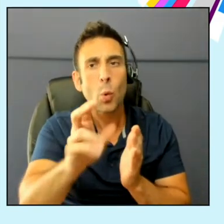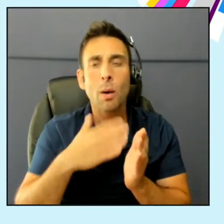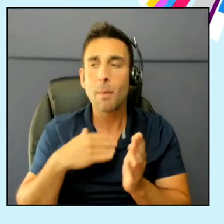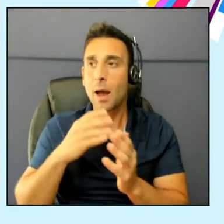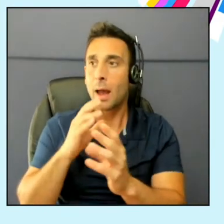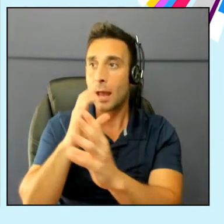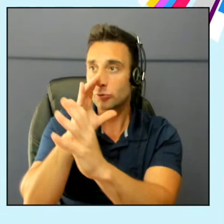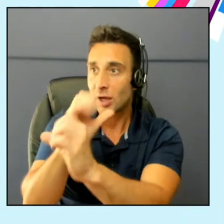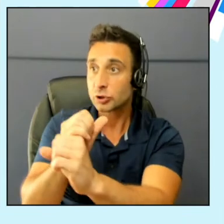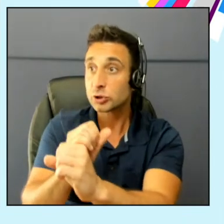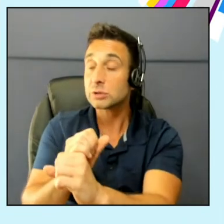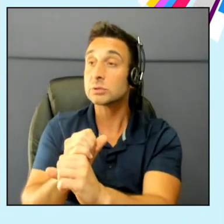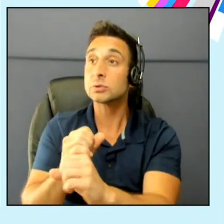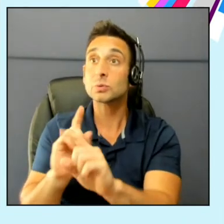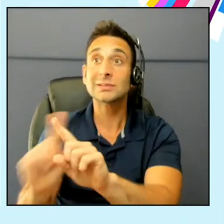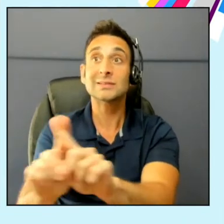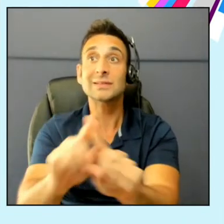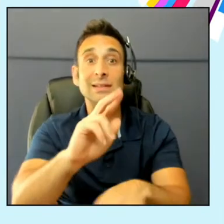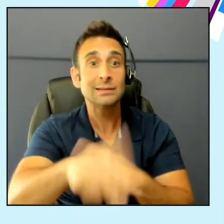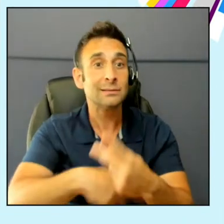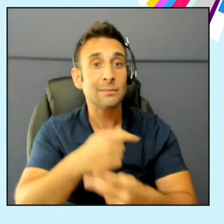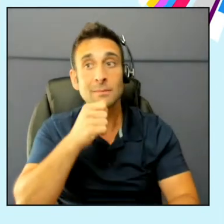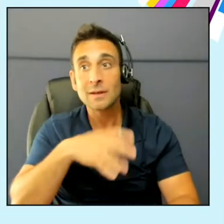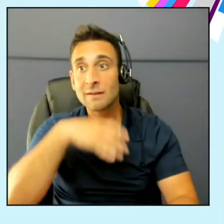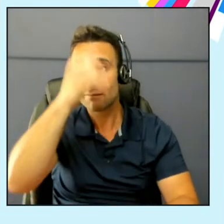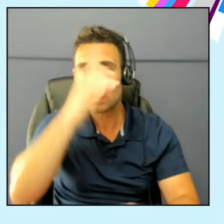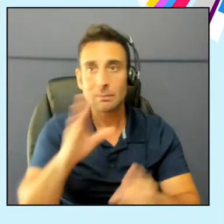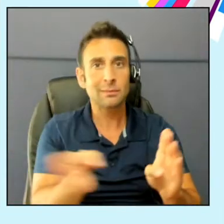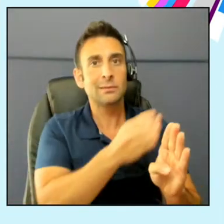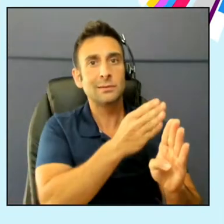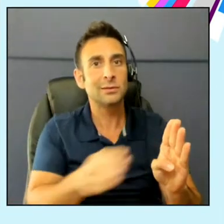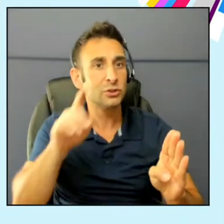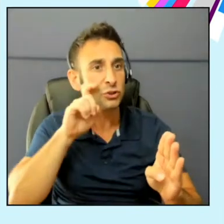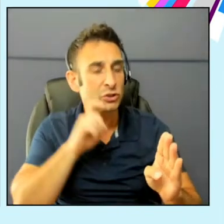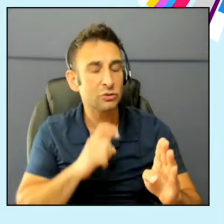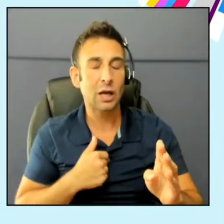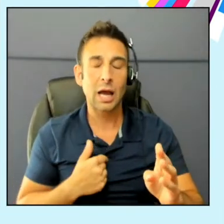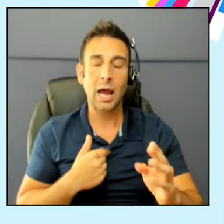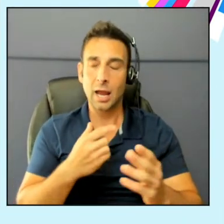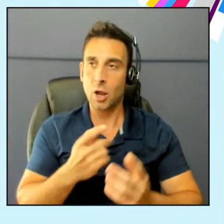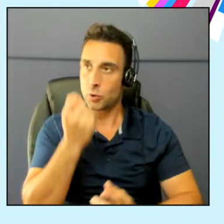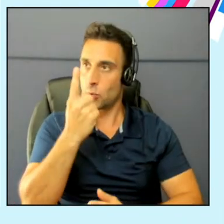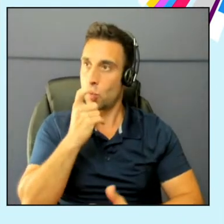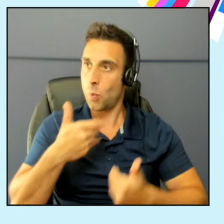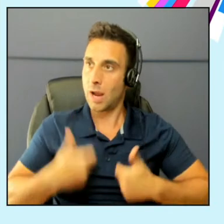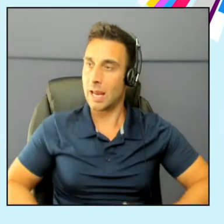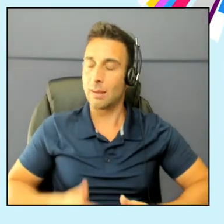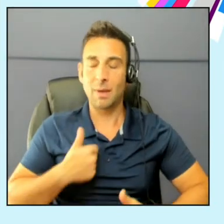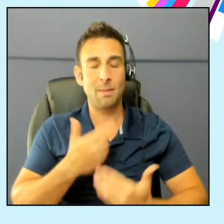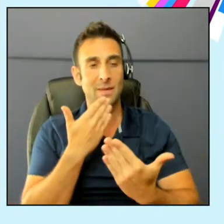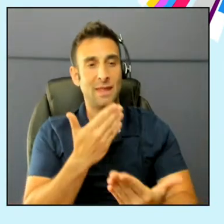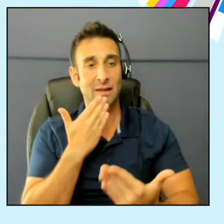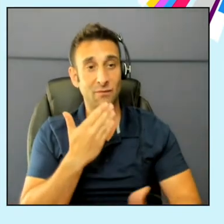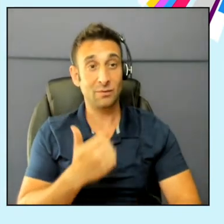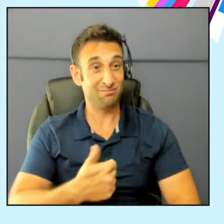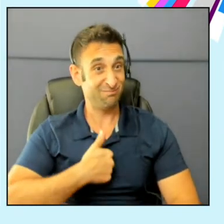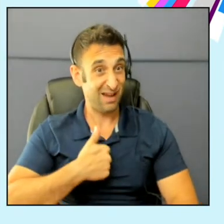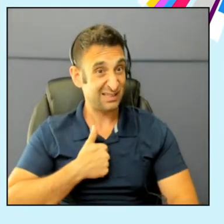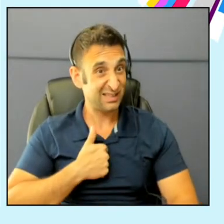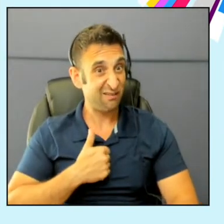it was huge for me to understand who I was. And I'm so thankful. That one, actually, I relate to that one as well, because